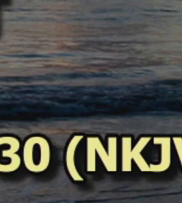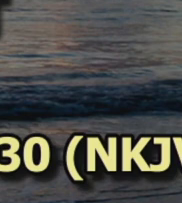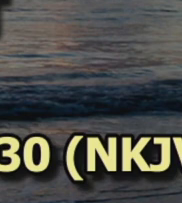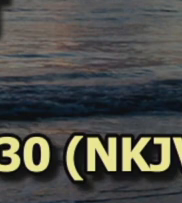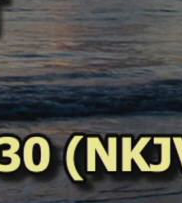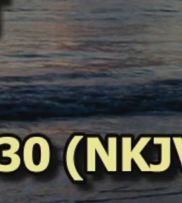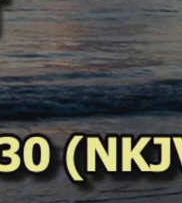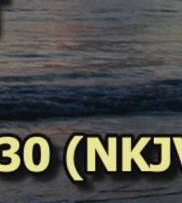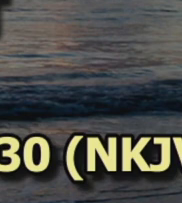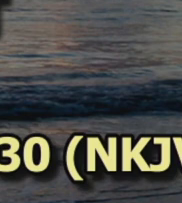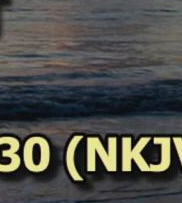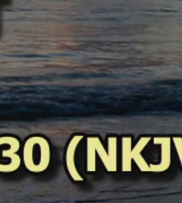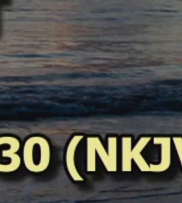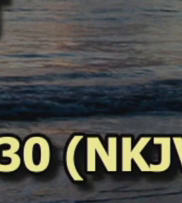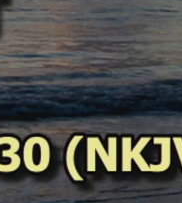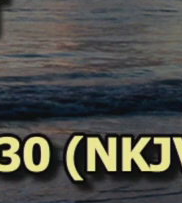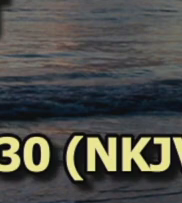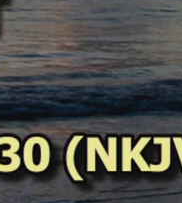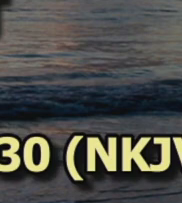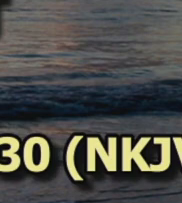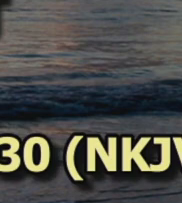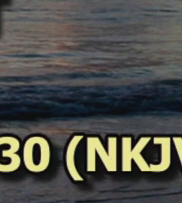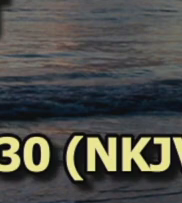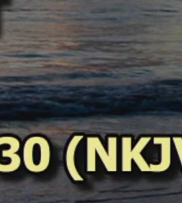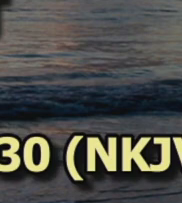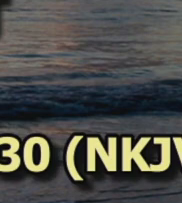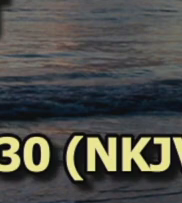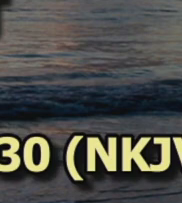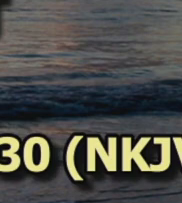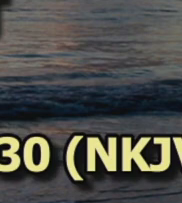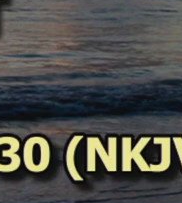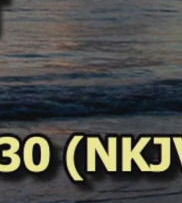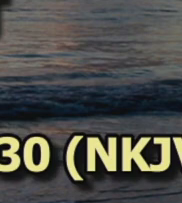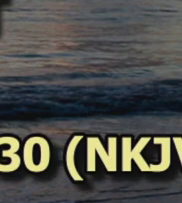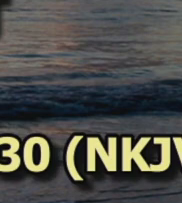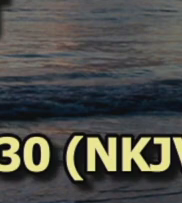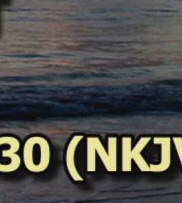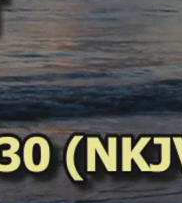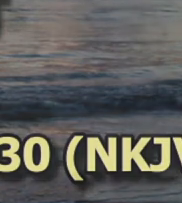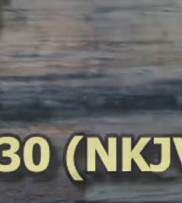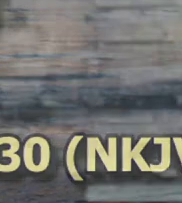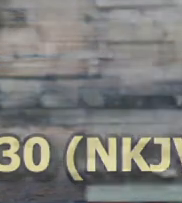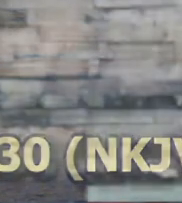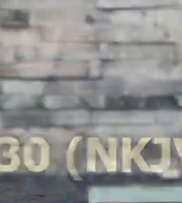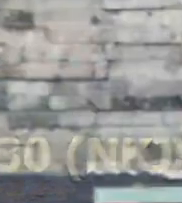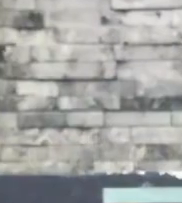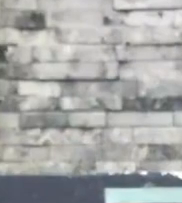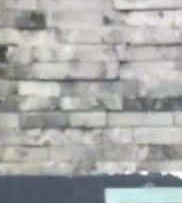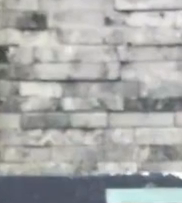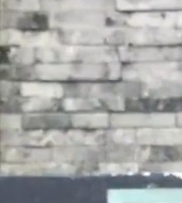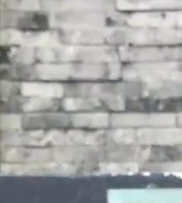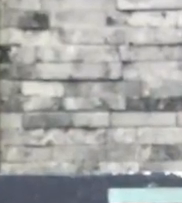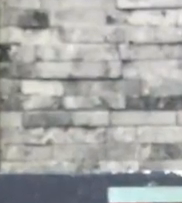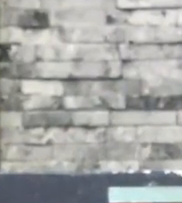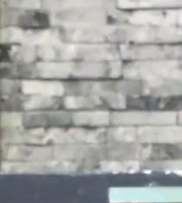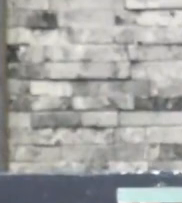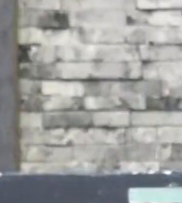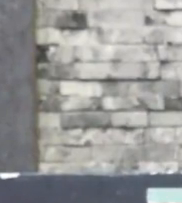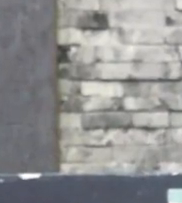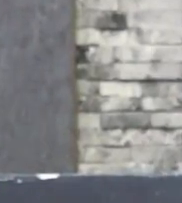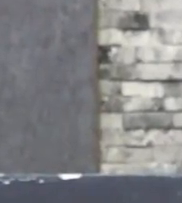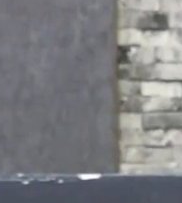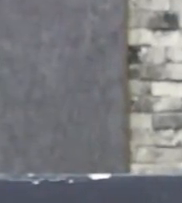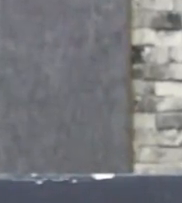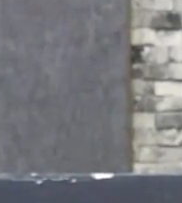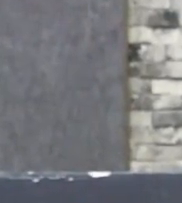AD 46. Lakini ikafanyika AD 46. That's when the prophecy came. Ambapo unabii ulitimia. But AD 56. Lakini